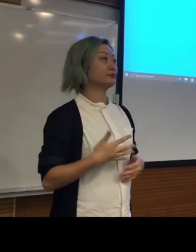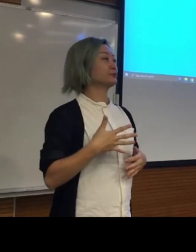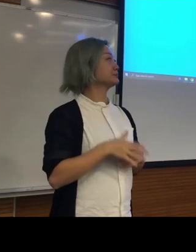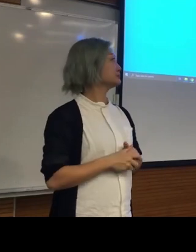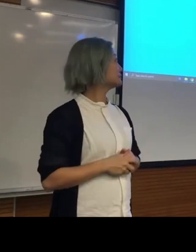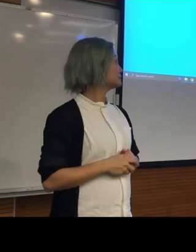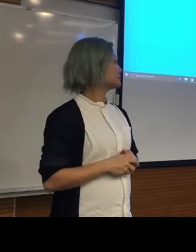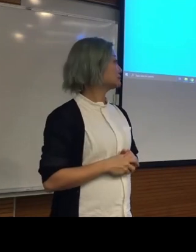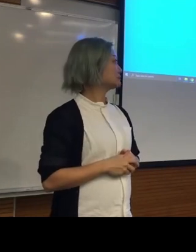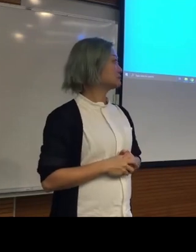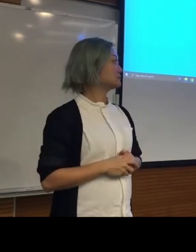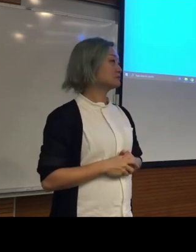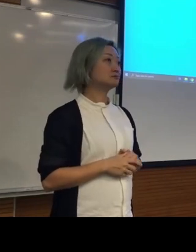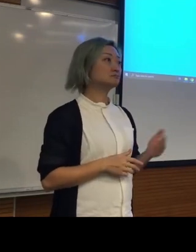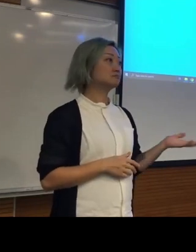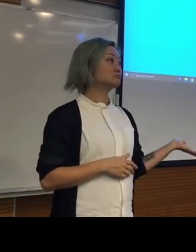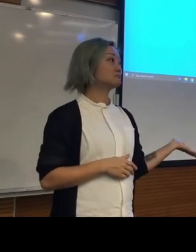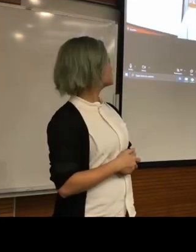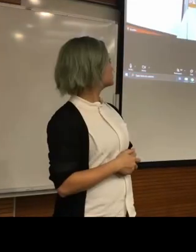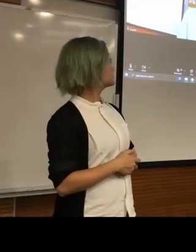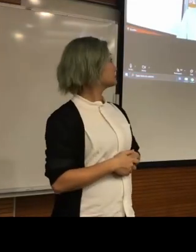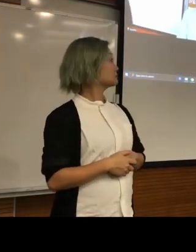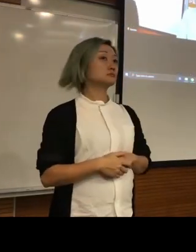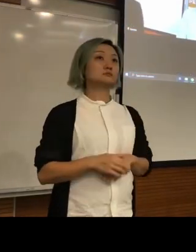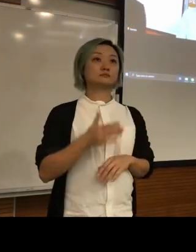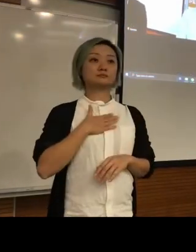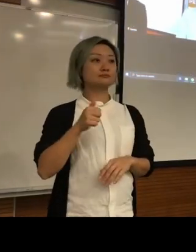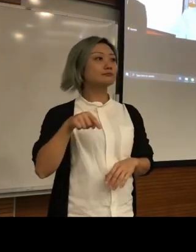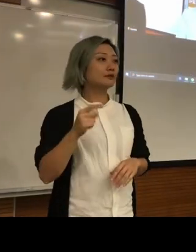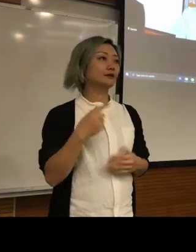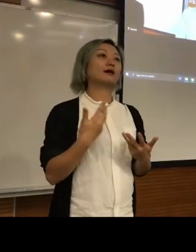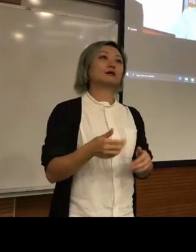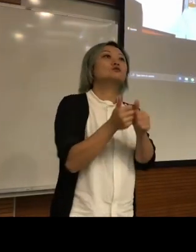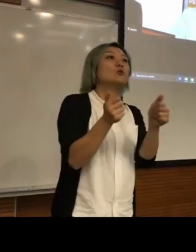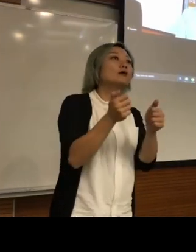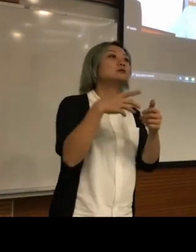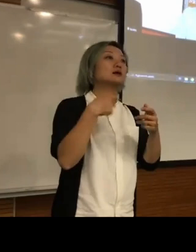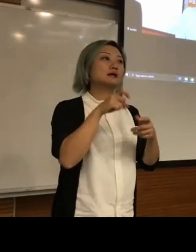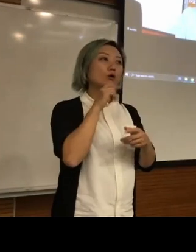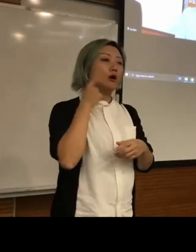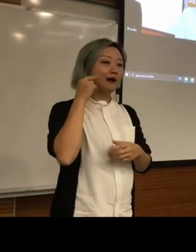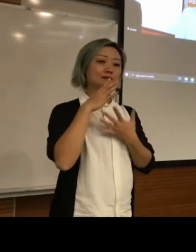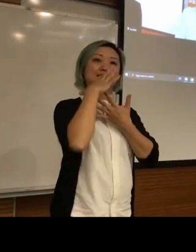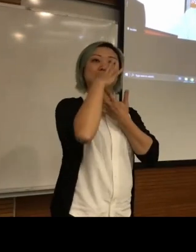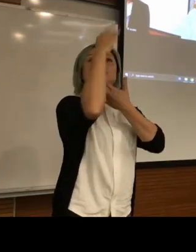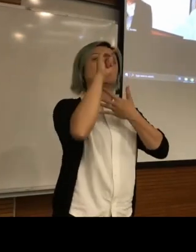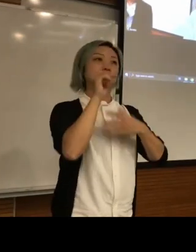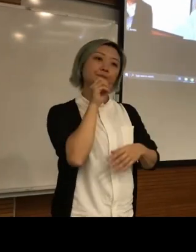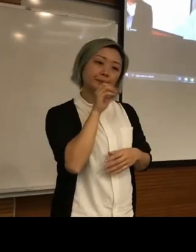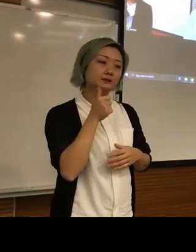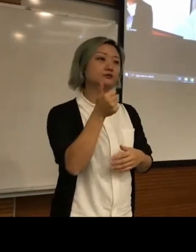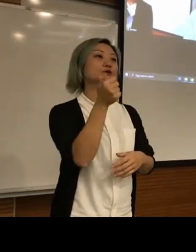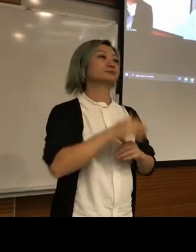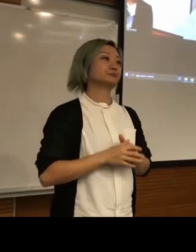Hi, Professor Gile. Okay, so thank you very much for taking my question, and thank you to our host. So I